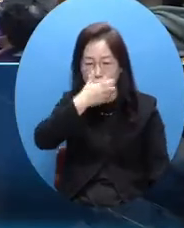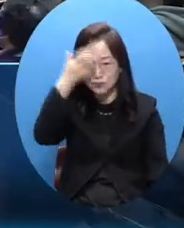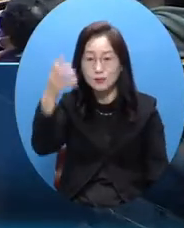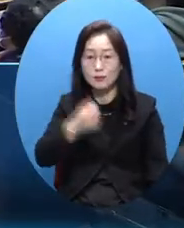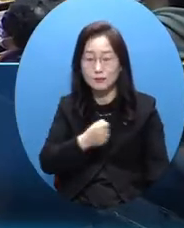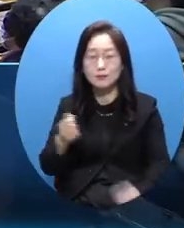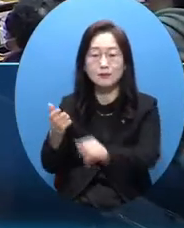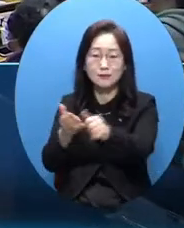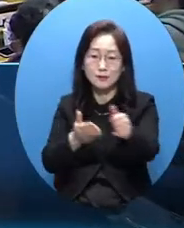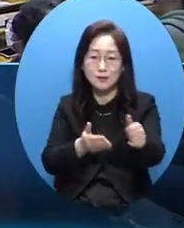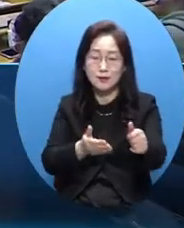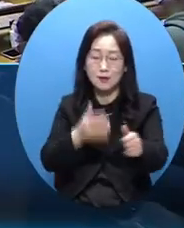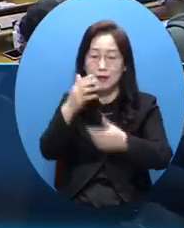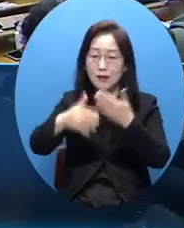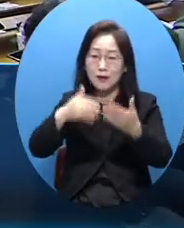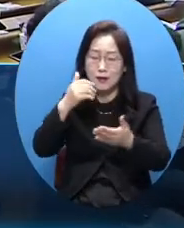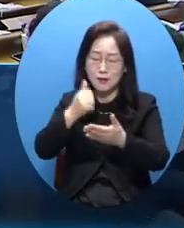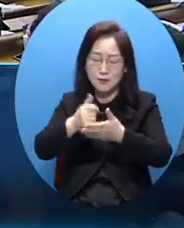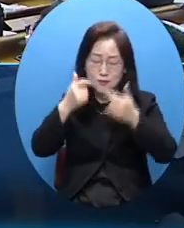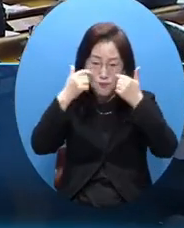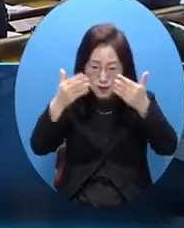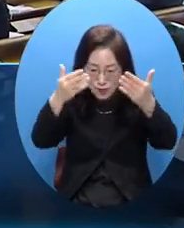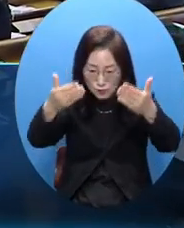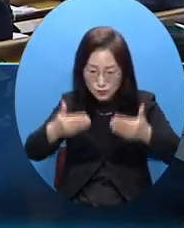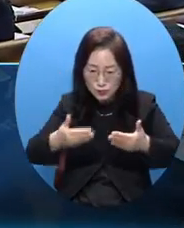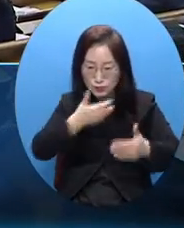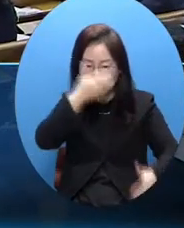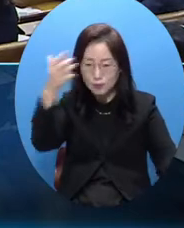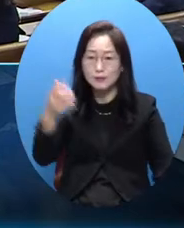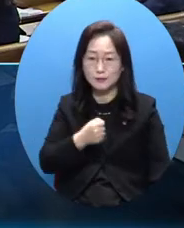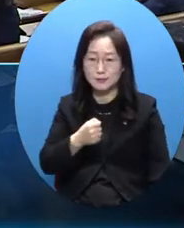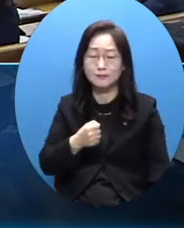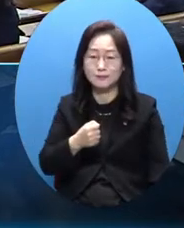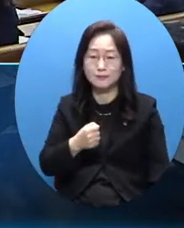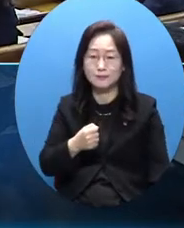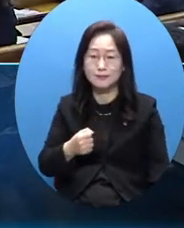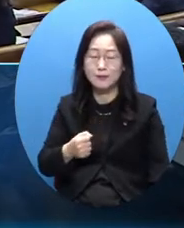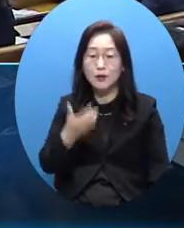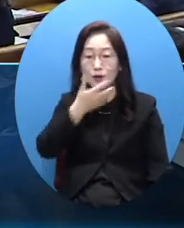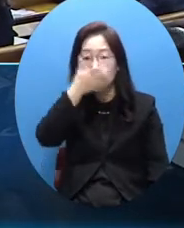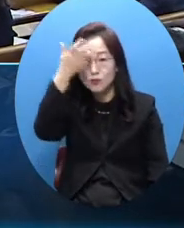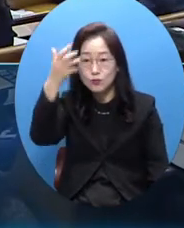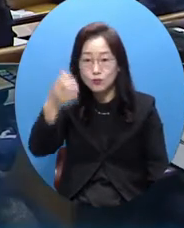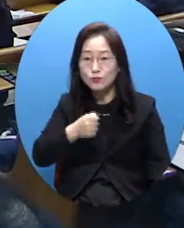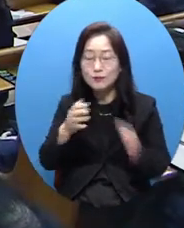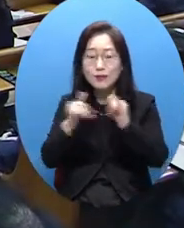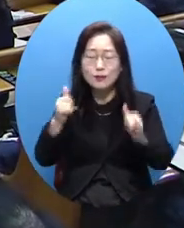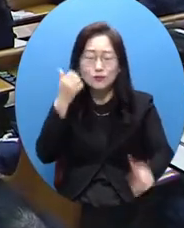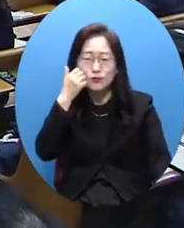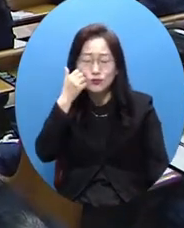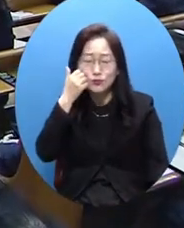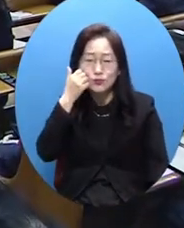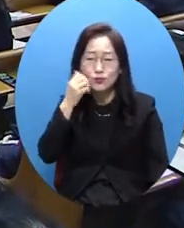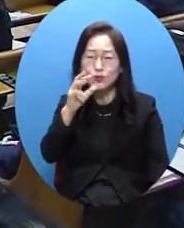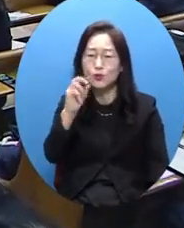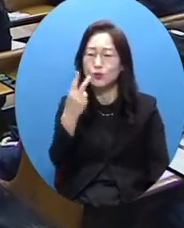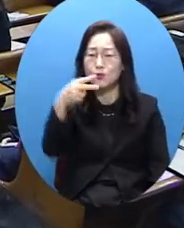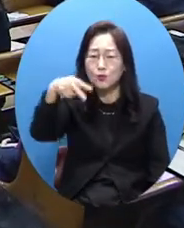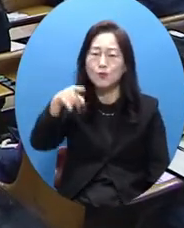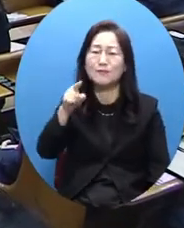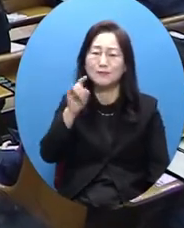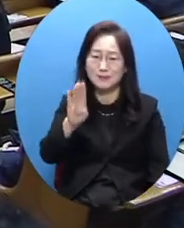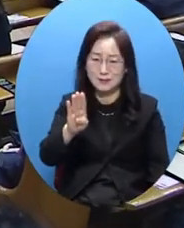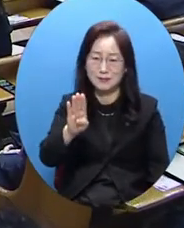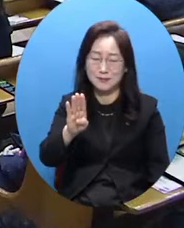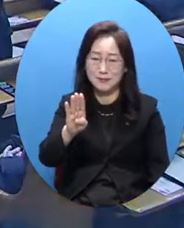importantly we must have holy dreams in the Lord we must have brilliant dreams given by the Lord when we think about